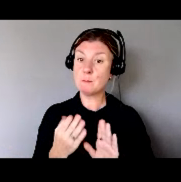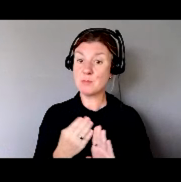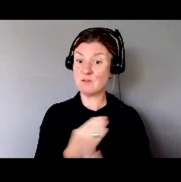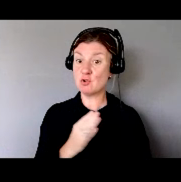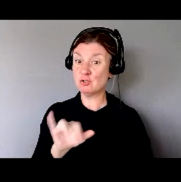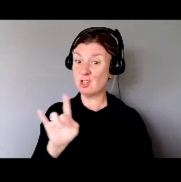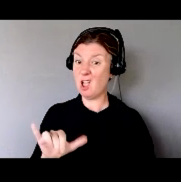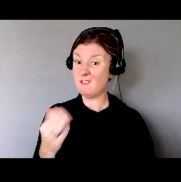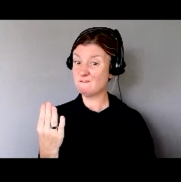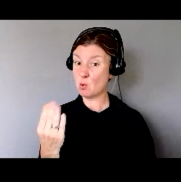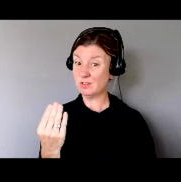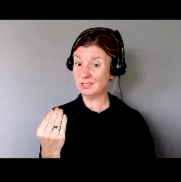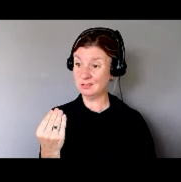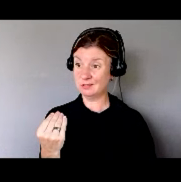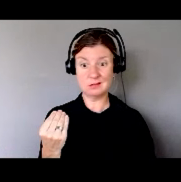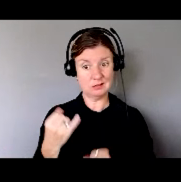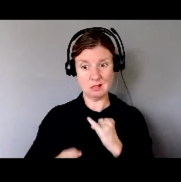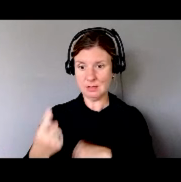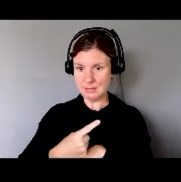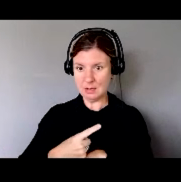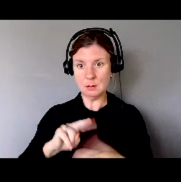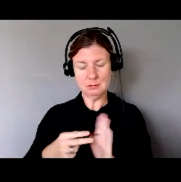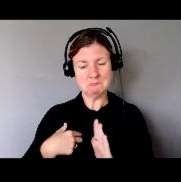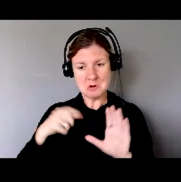14th so I can help in a meaningful capacity.